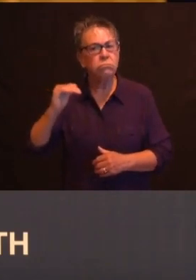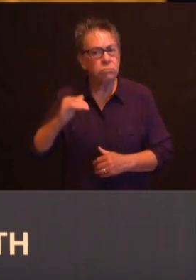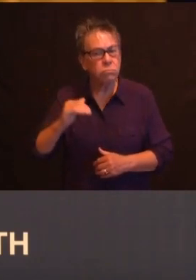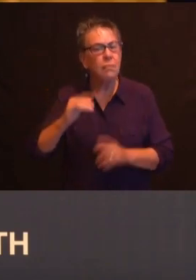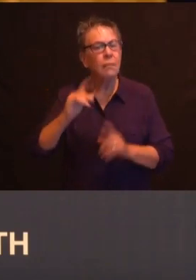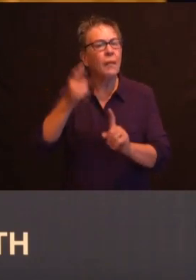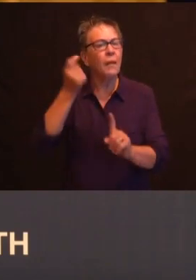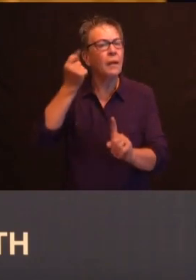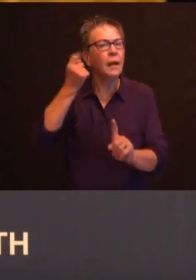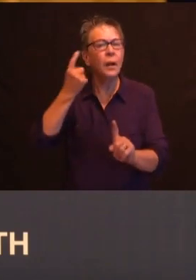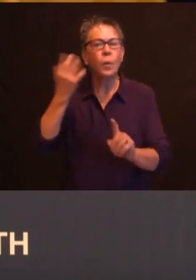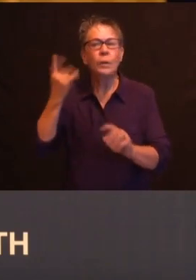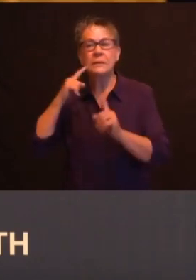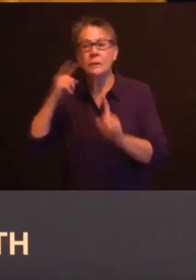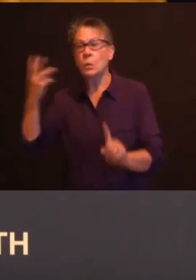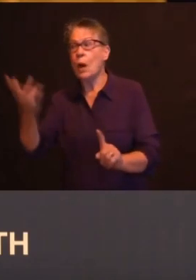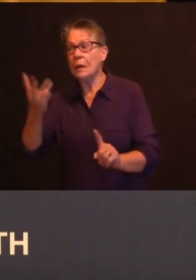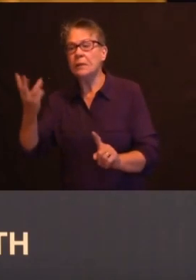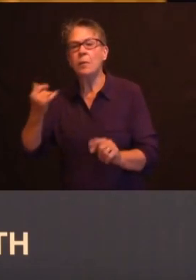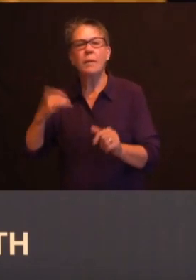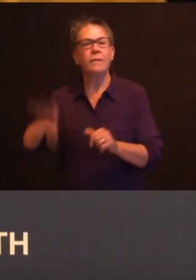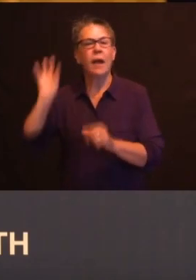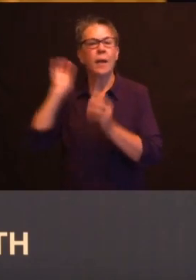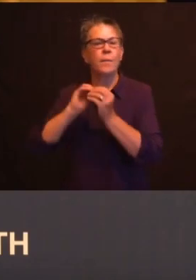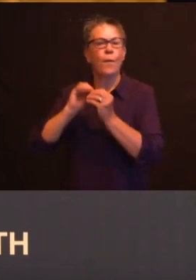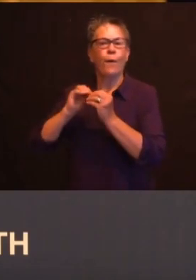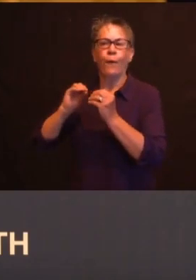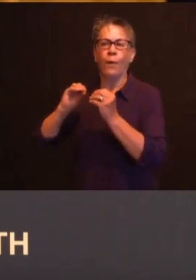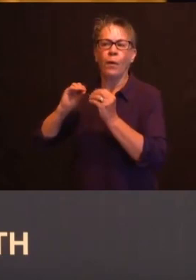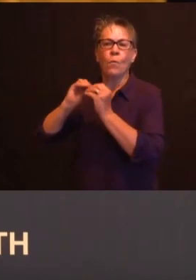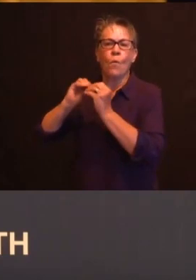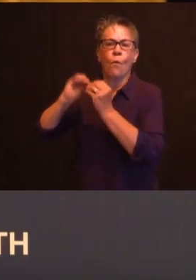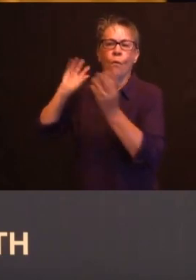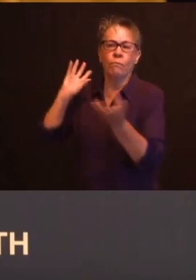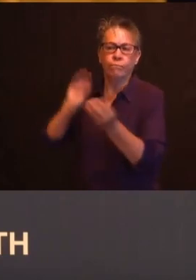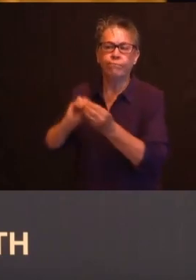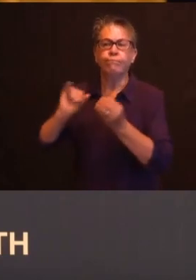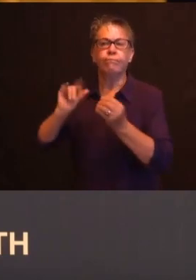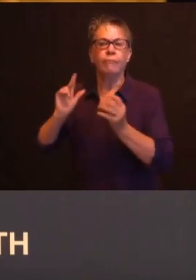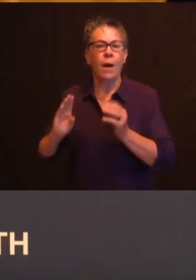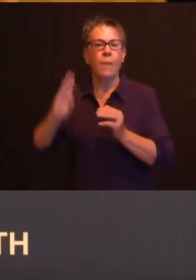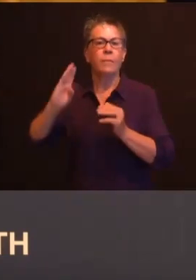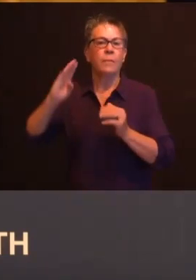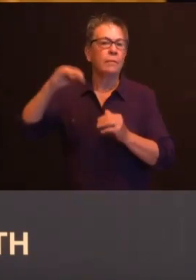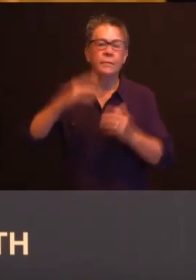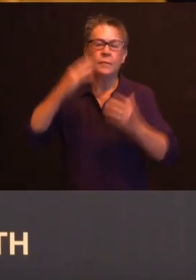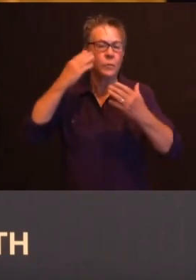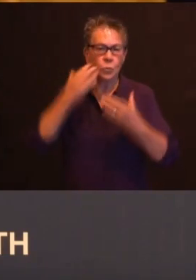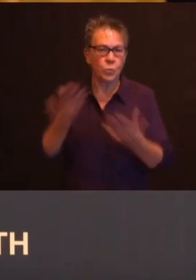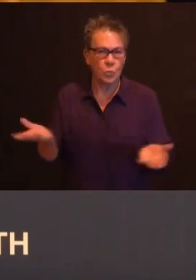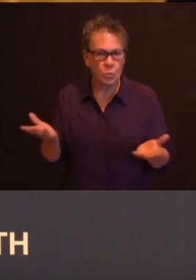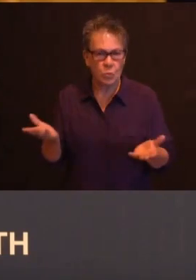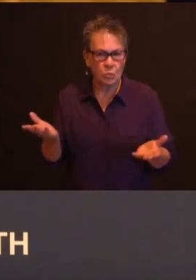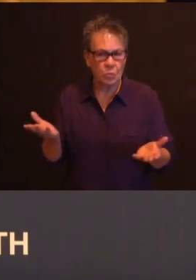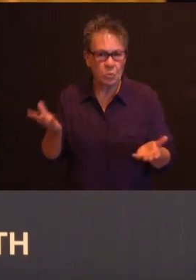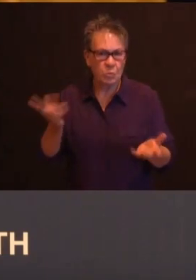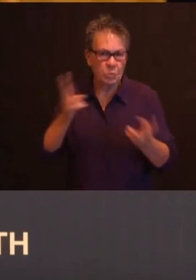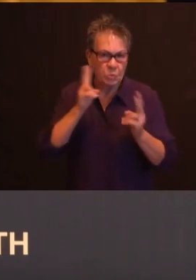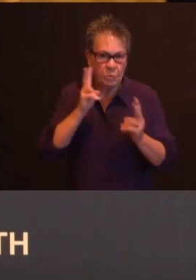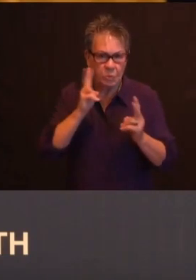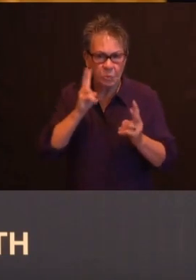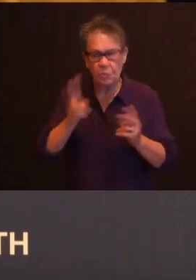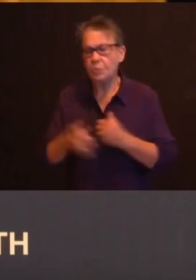benefit of seeing what we print tomorrow and Wednesday, what that looks like. Thank you. Mike, is that you? I can't see. You